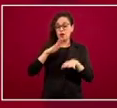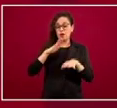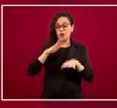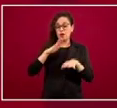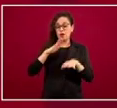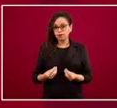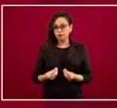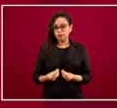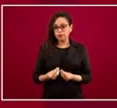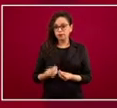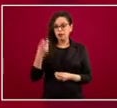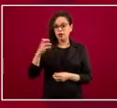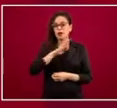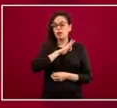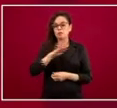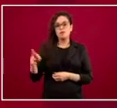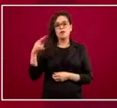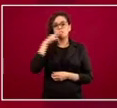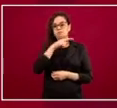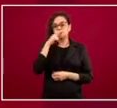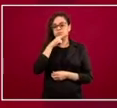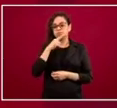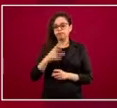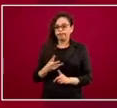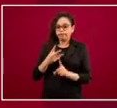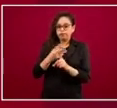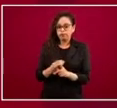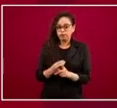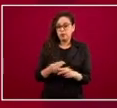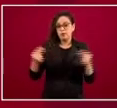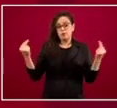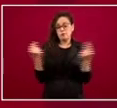purchased this equipment, most of it from China,